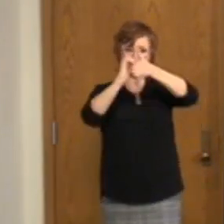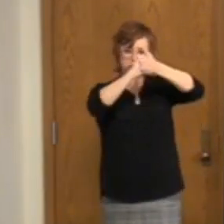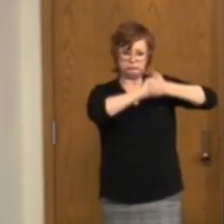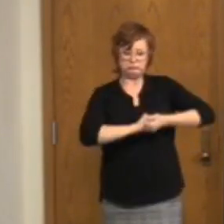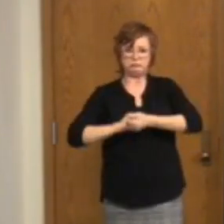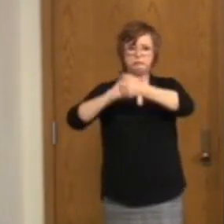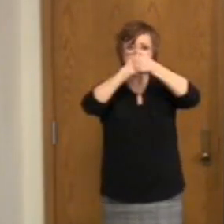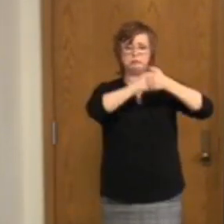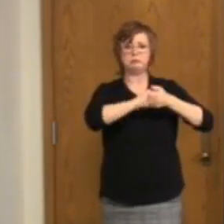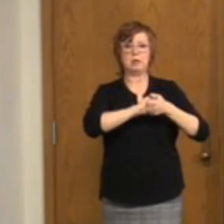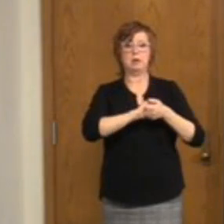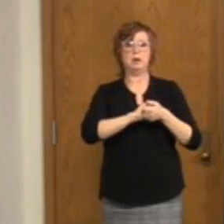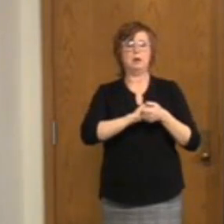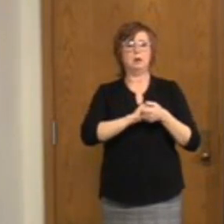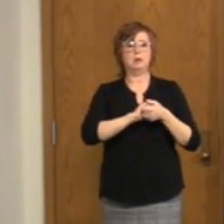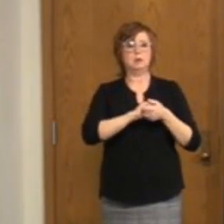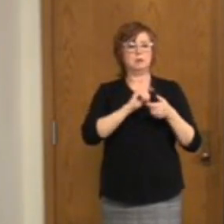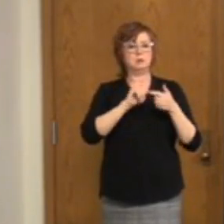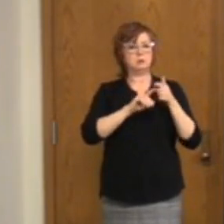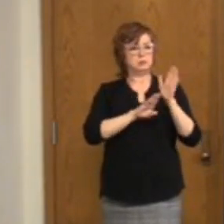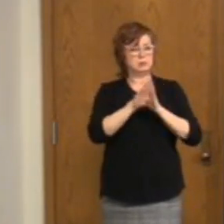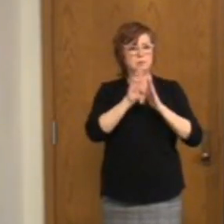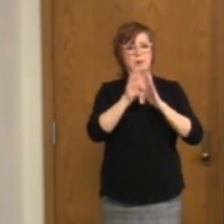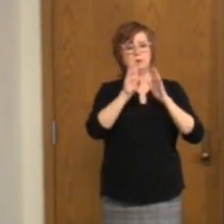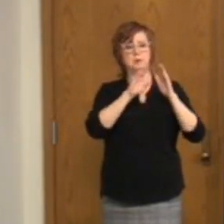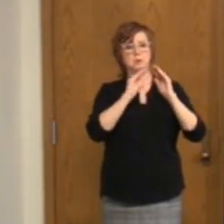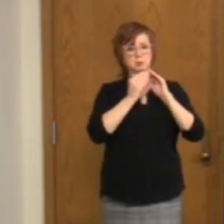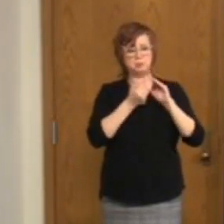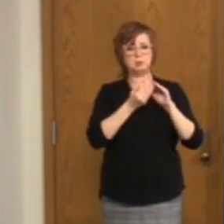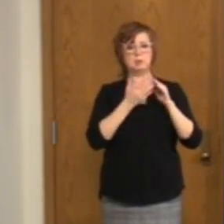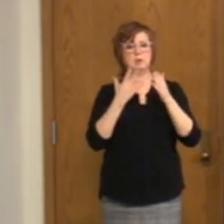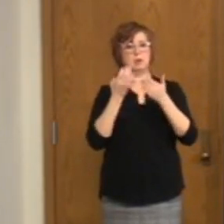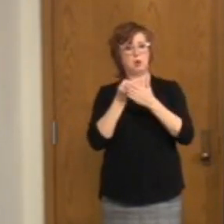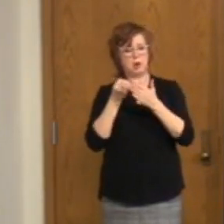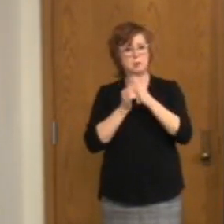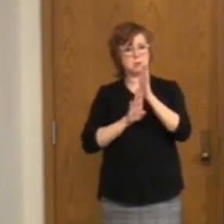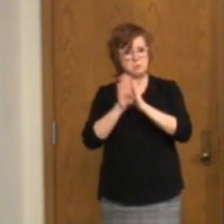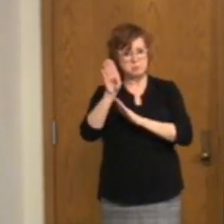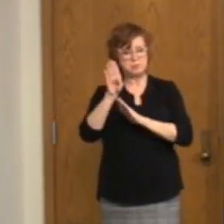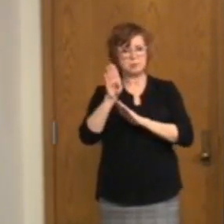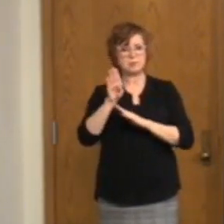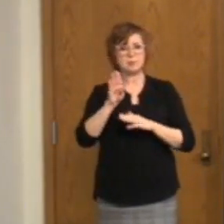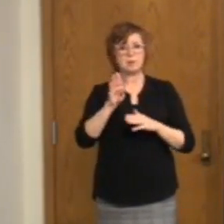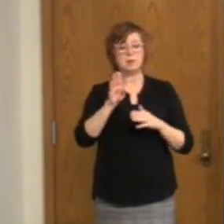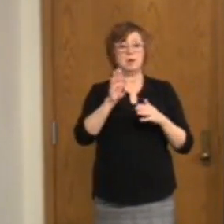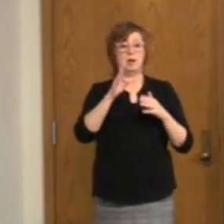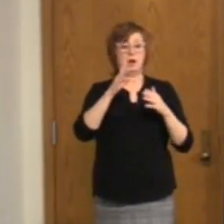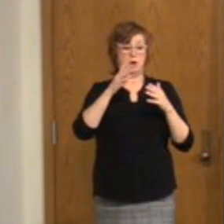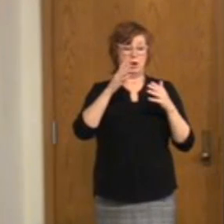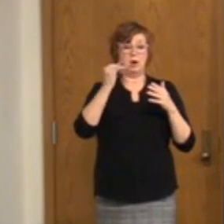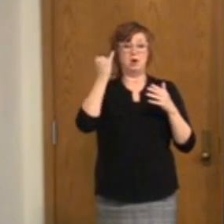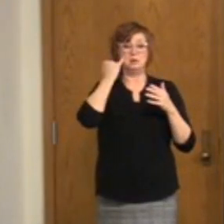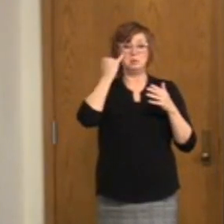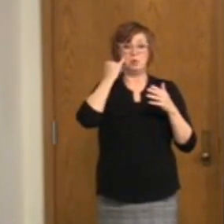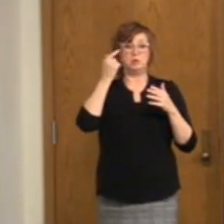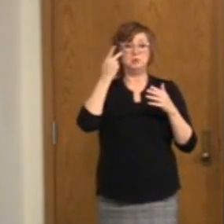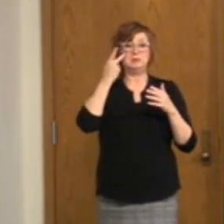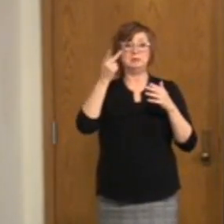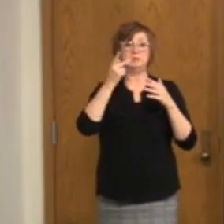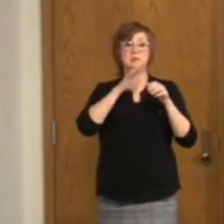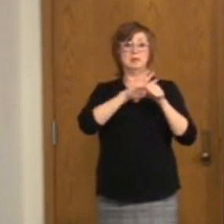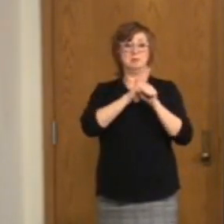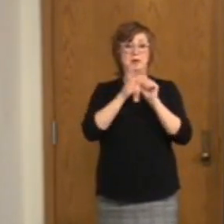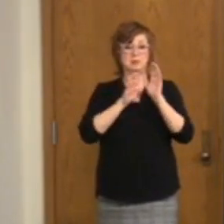building our economic recovery here in the province, so that ultimately, when we find ourselves on the backside of this COVID-19 pandemic,